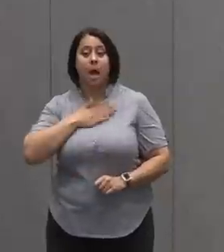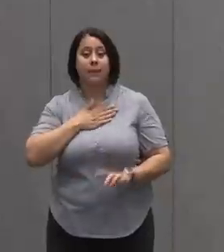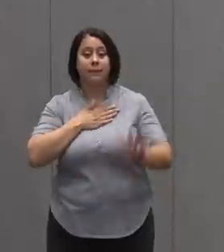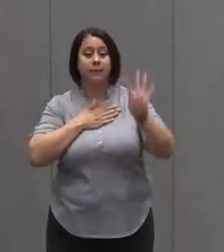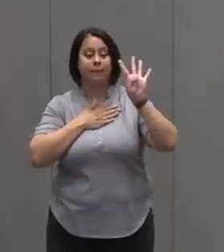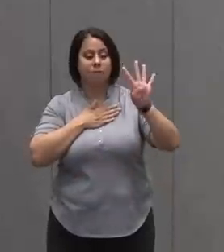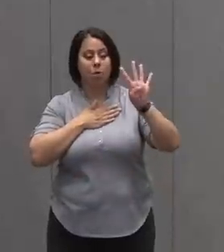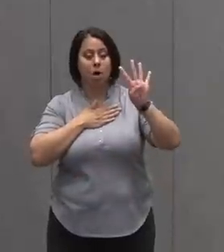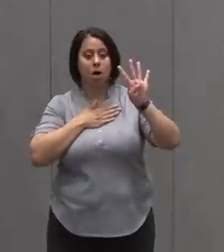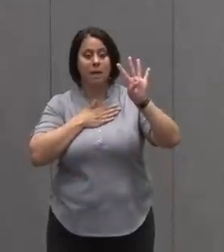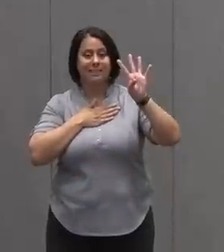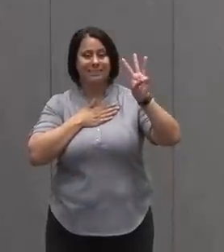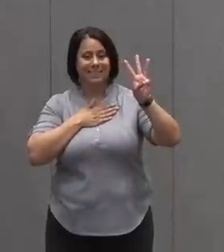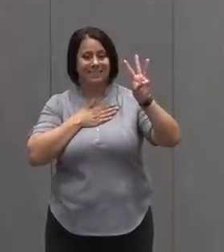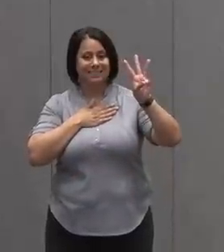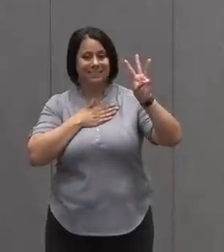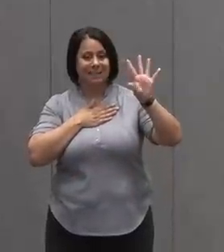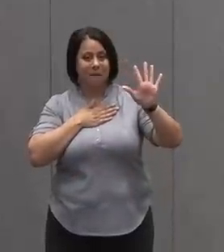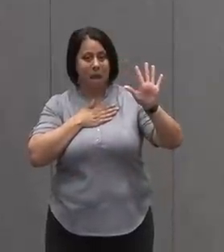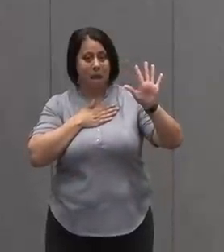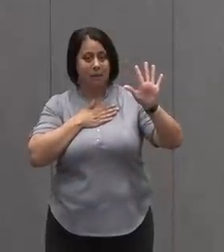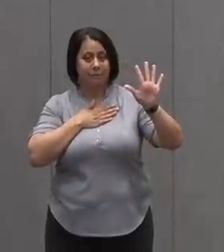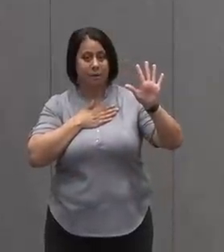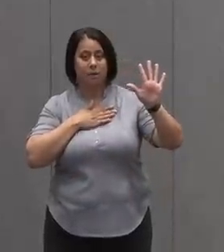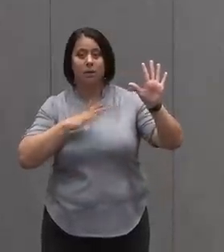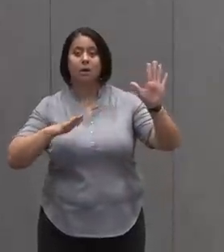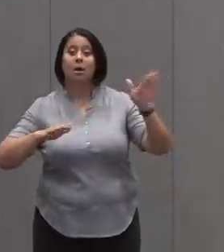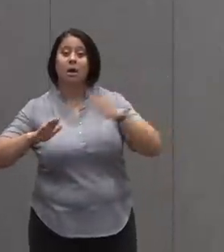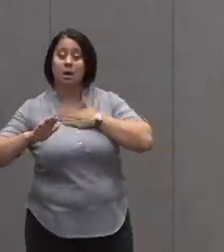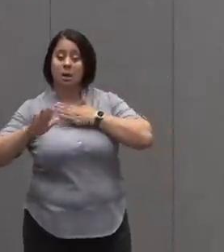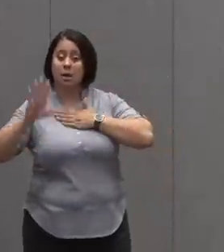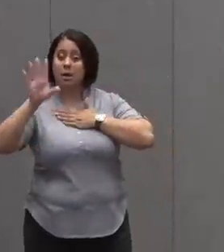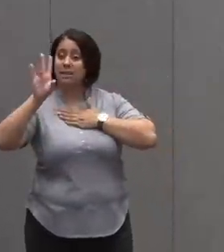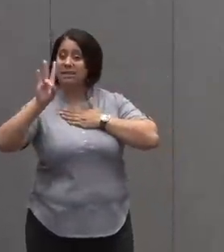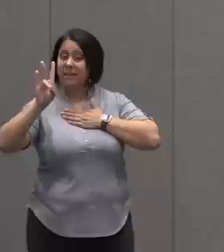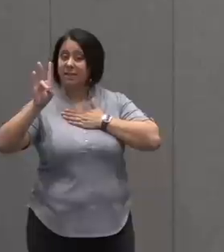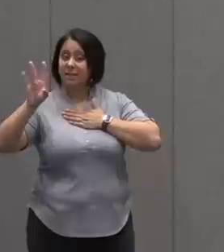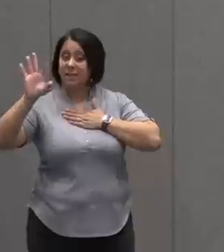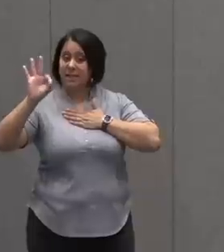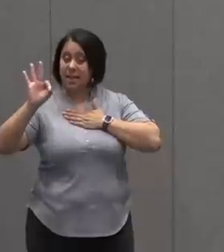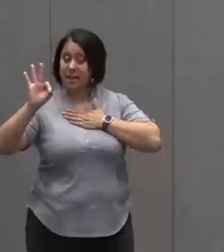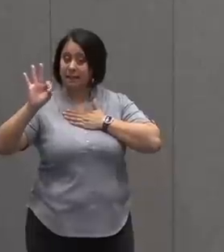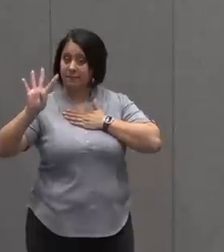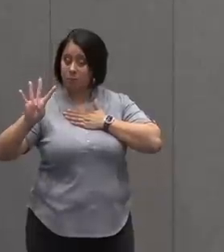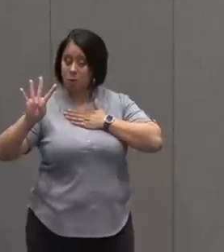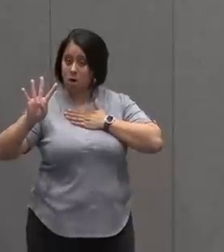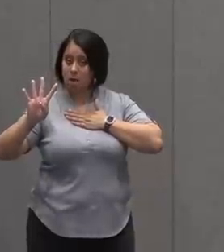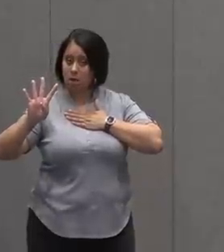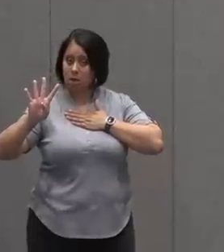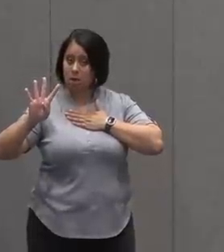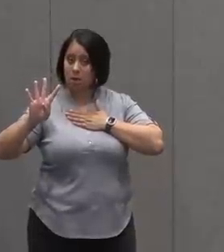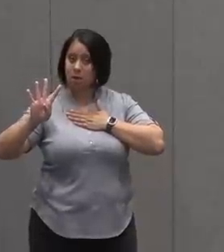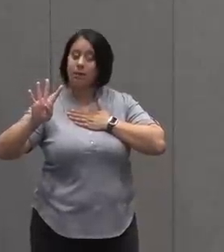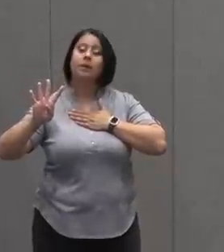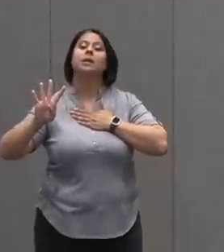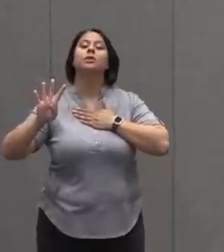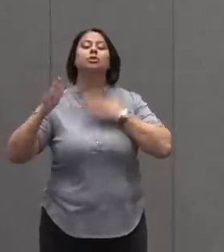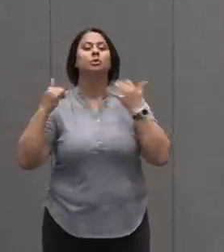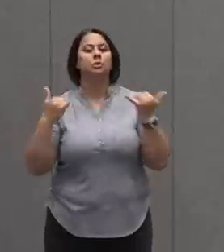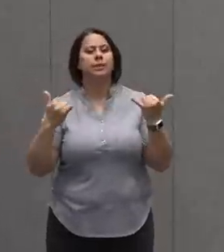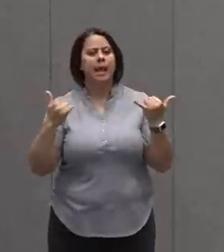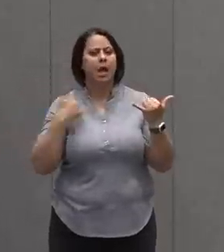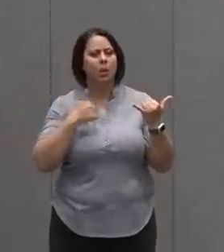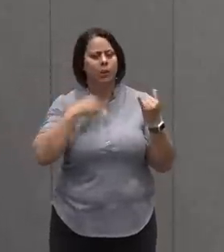6, and a 5. And I have a 7, 9, and 4. Now it's for us to be